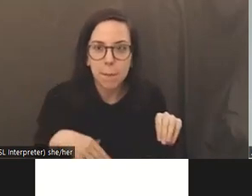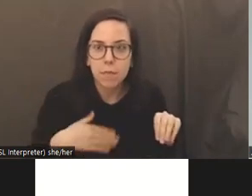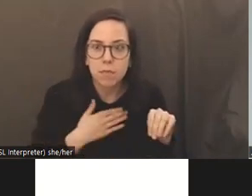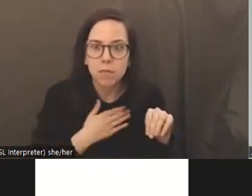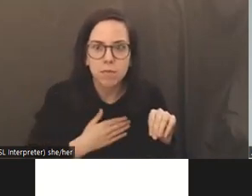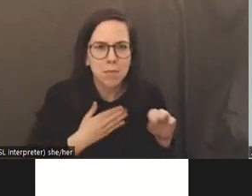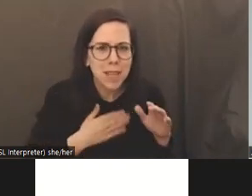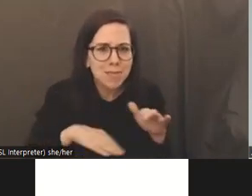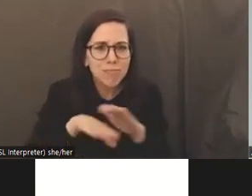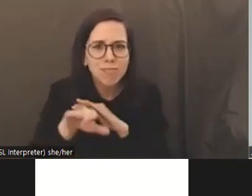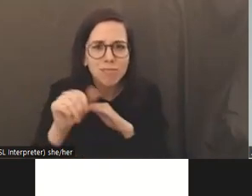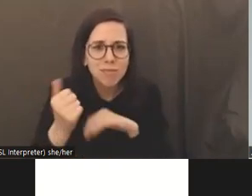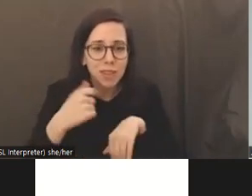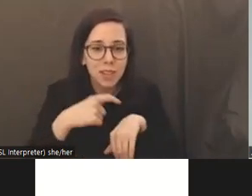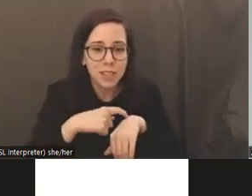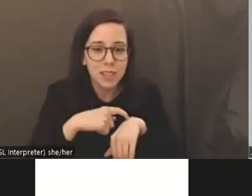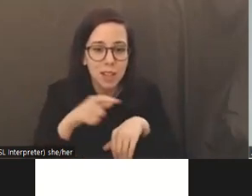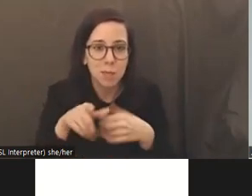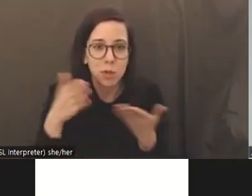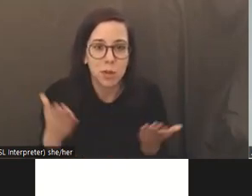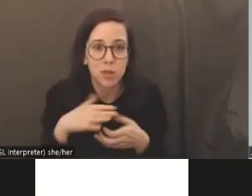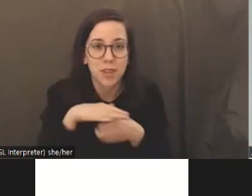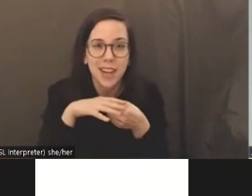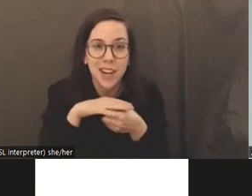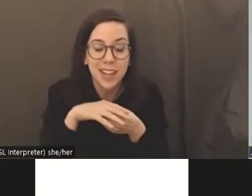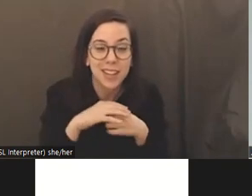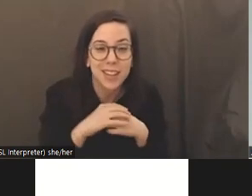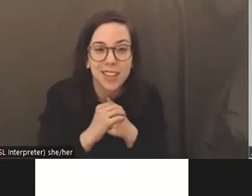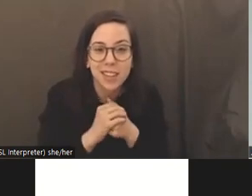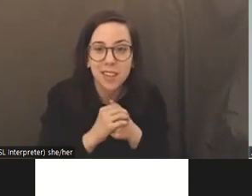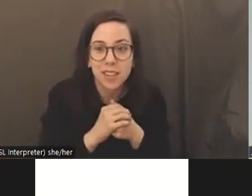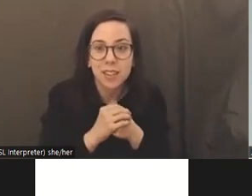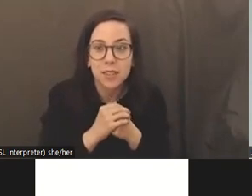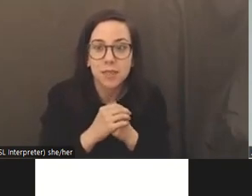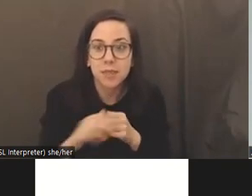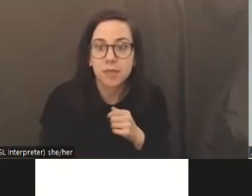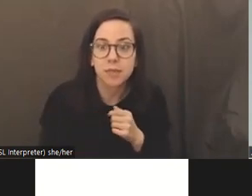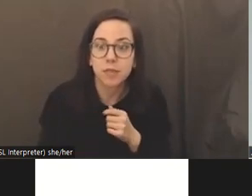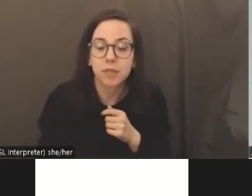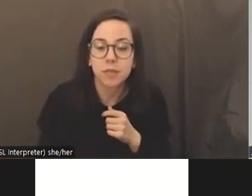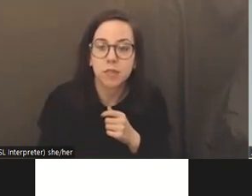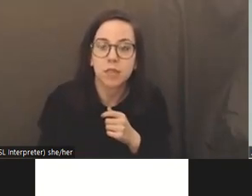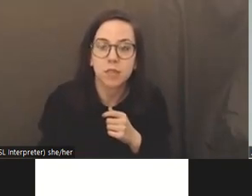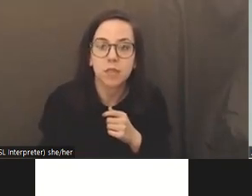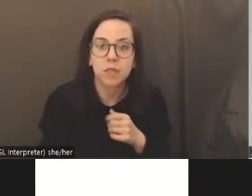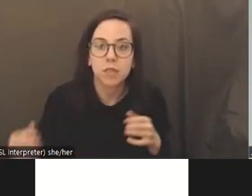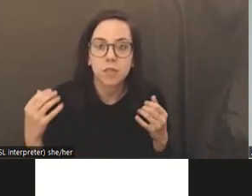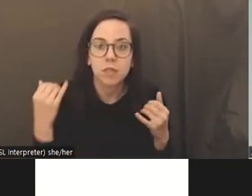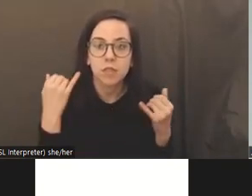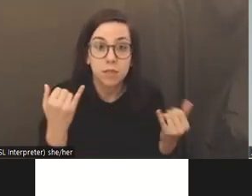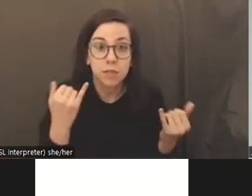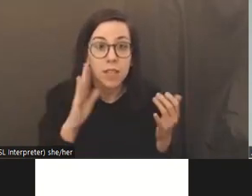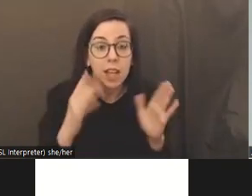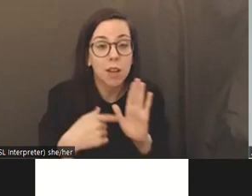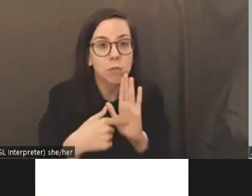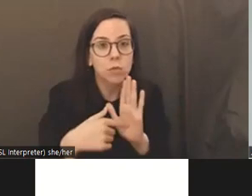stop by anytime you're in the uptown area. I do now want to show the video that